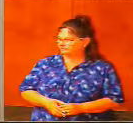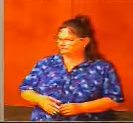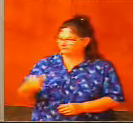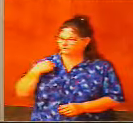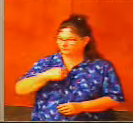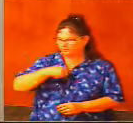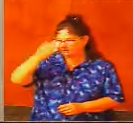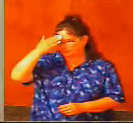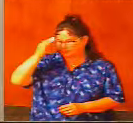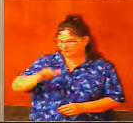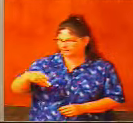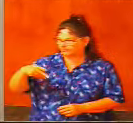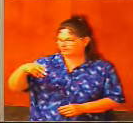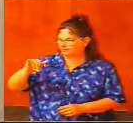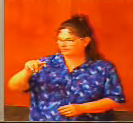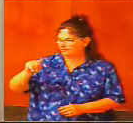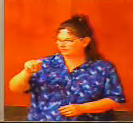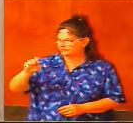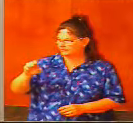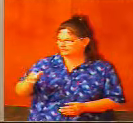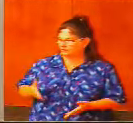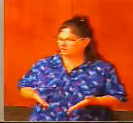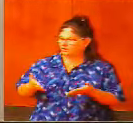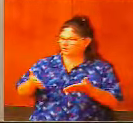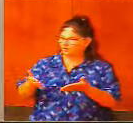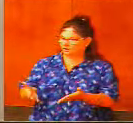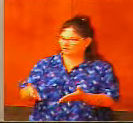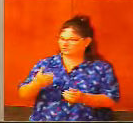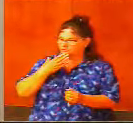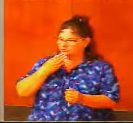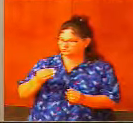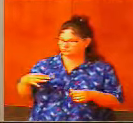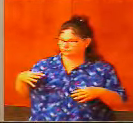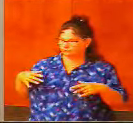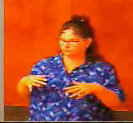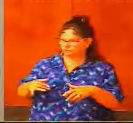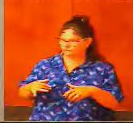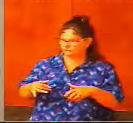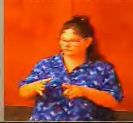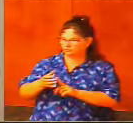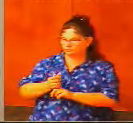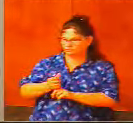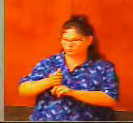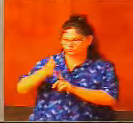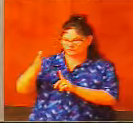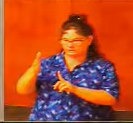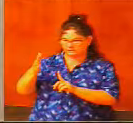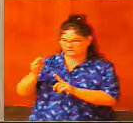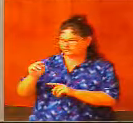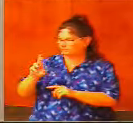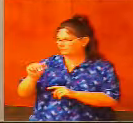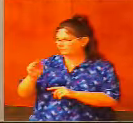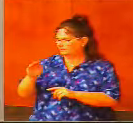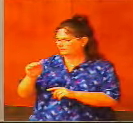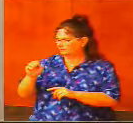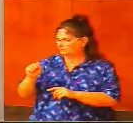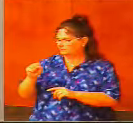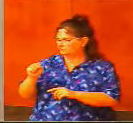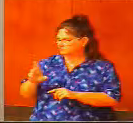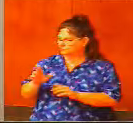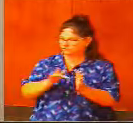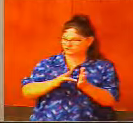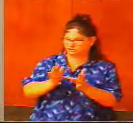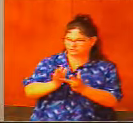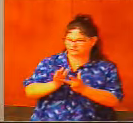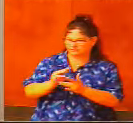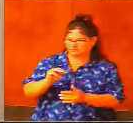We know that Pilate offered that Jewish crowd to release either Barabbas or Jesus.